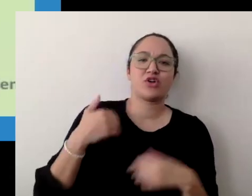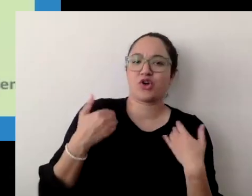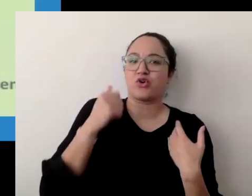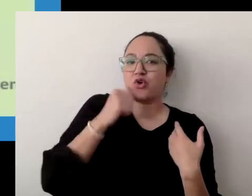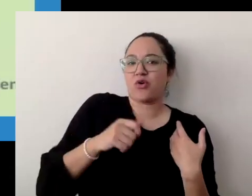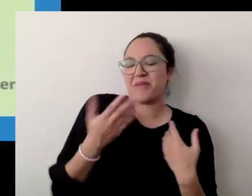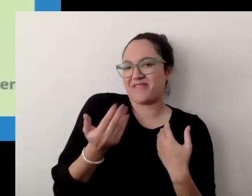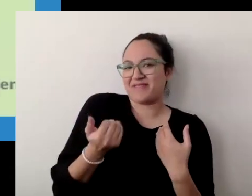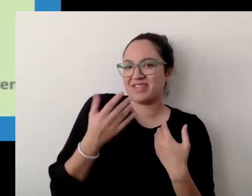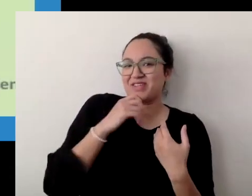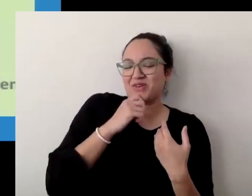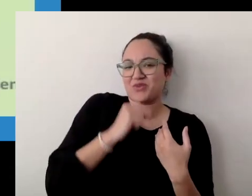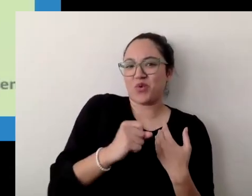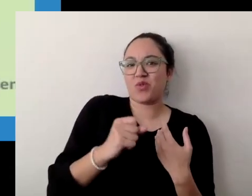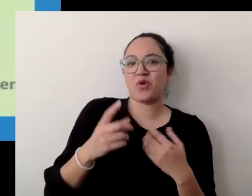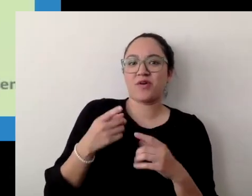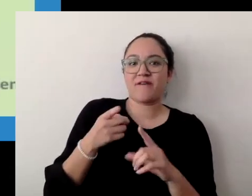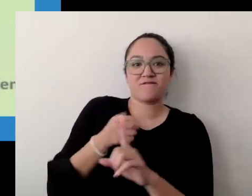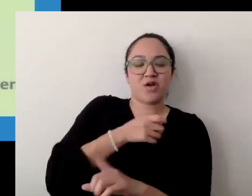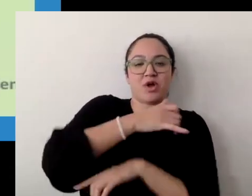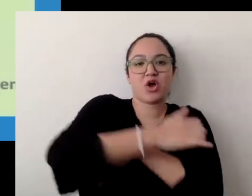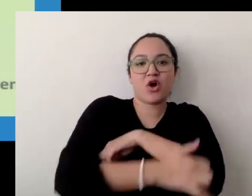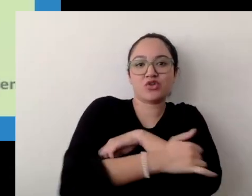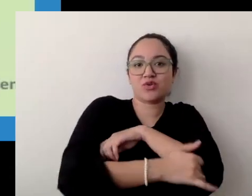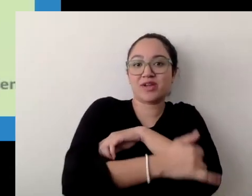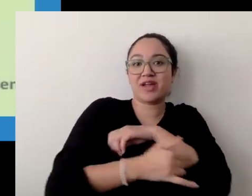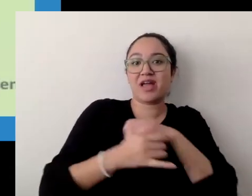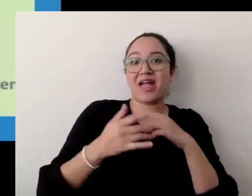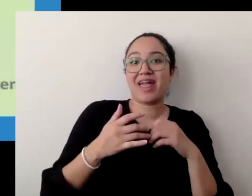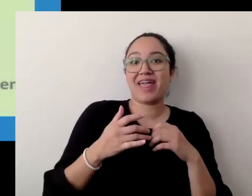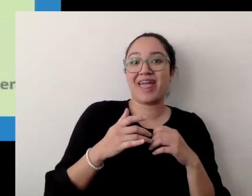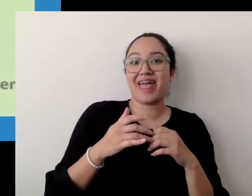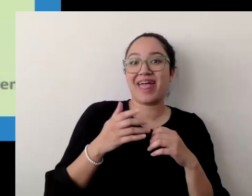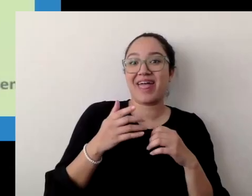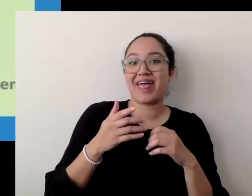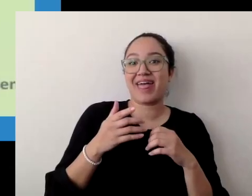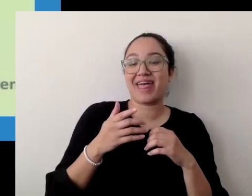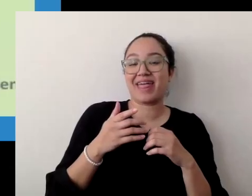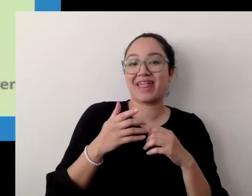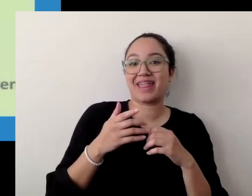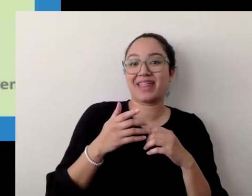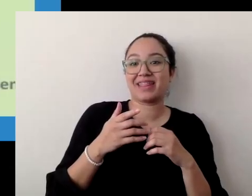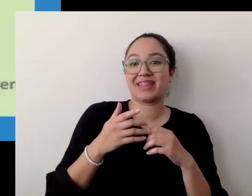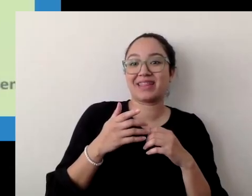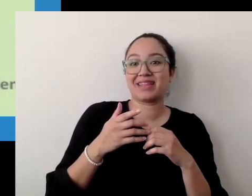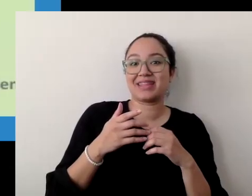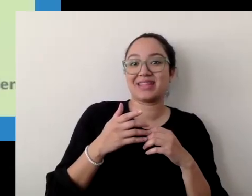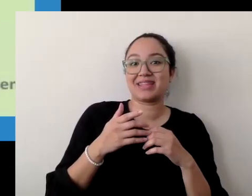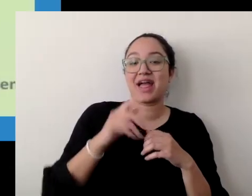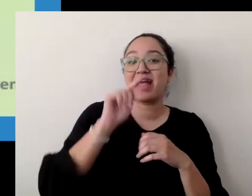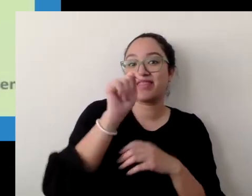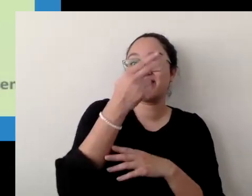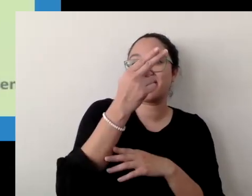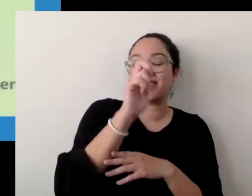old who Mm-hmm. came from a country where the existence of such a thing as they,